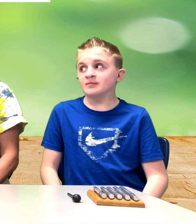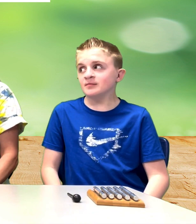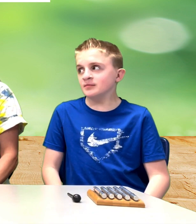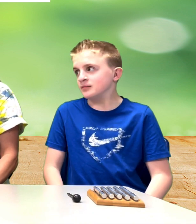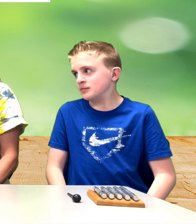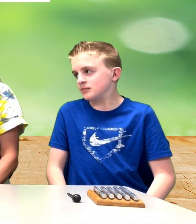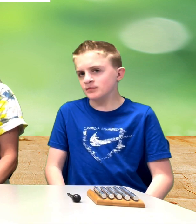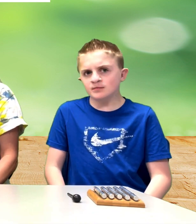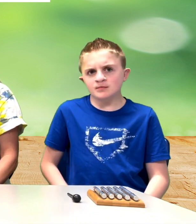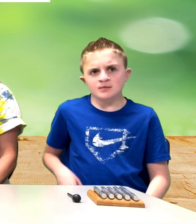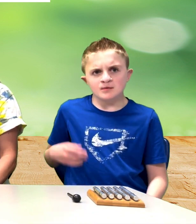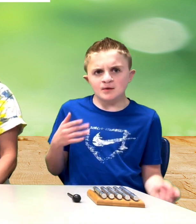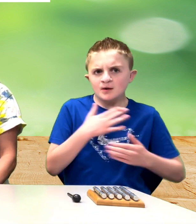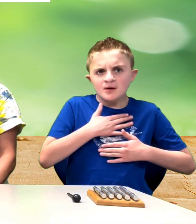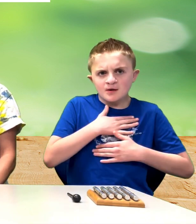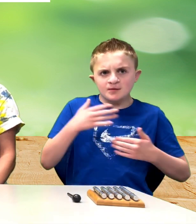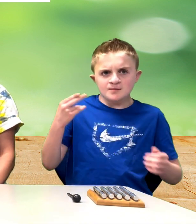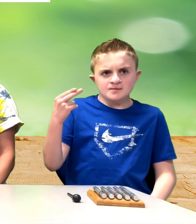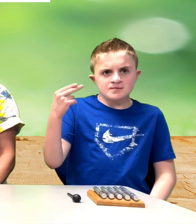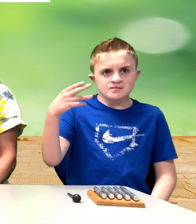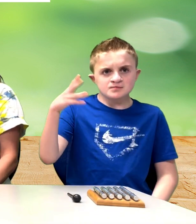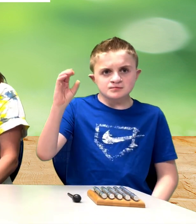What hobbies do you enjoy?